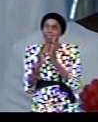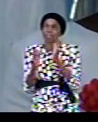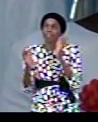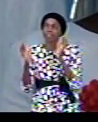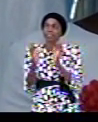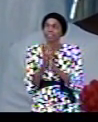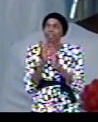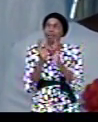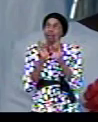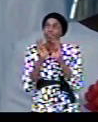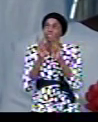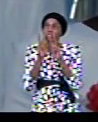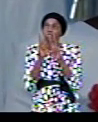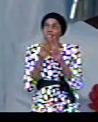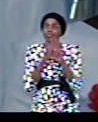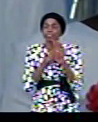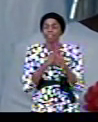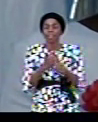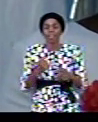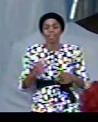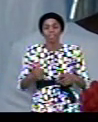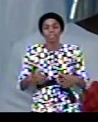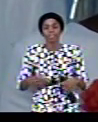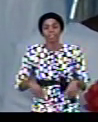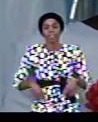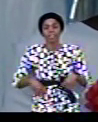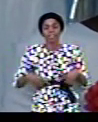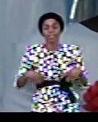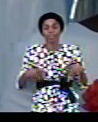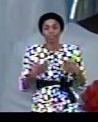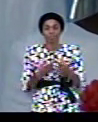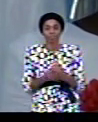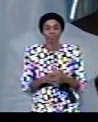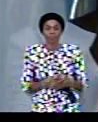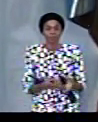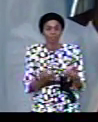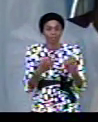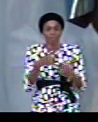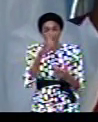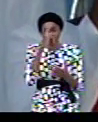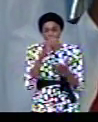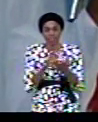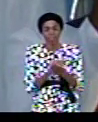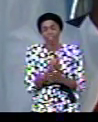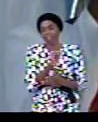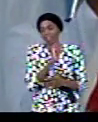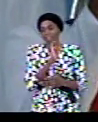Jesus, look and live. Come believing.